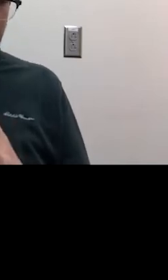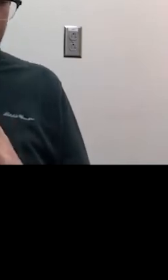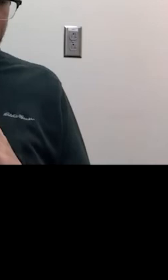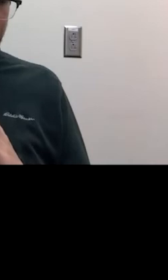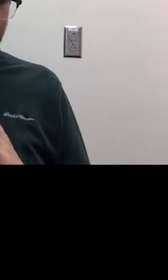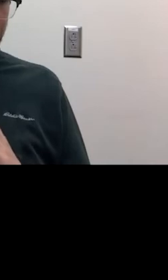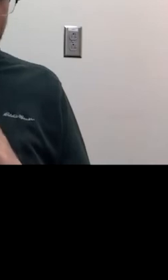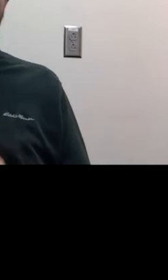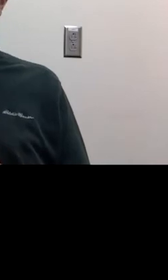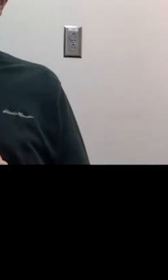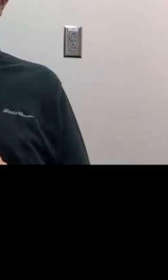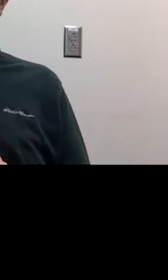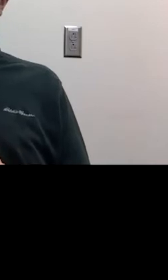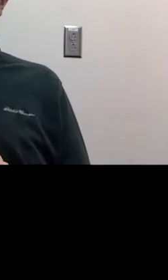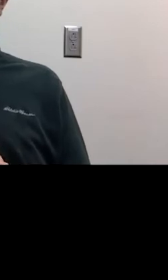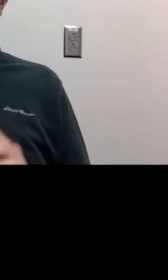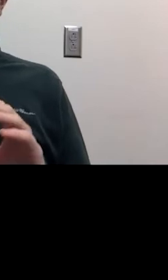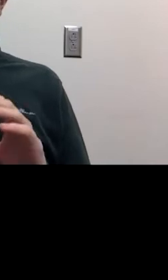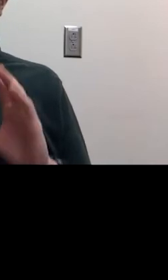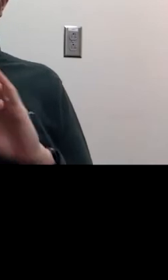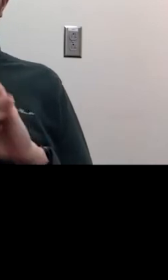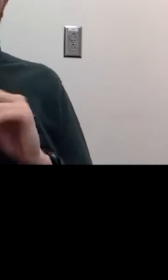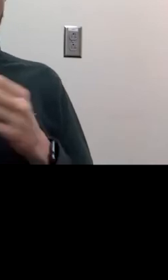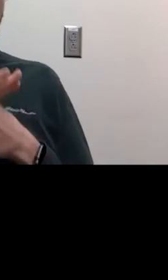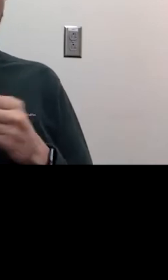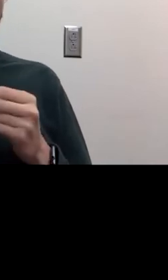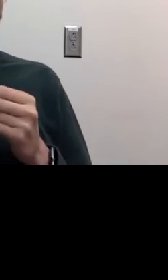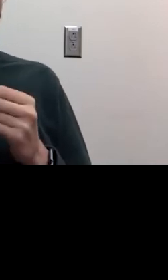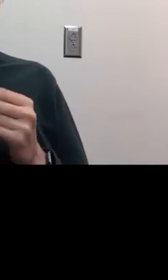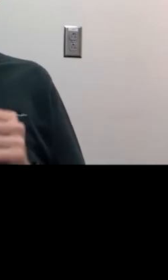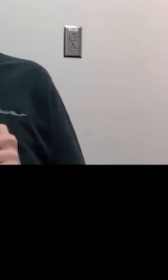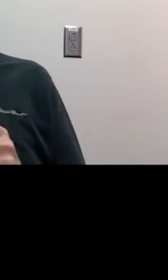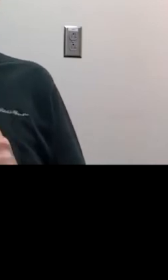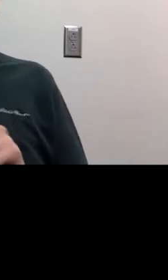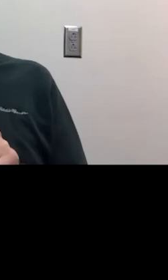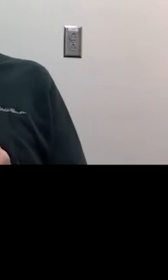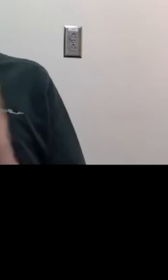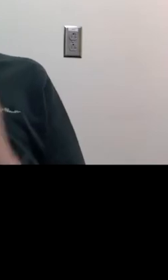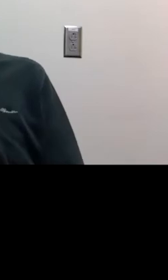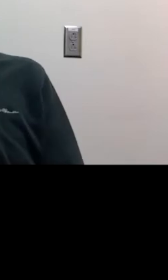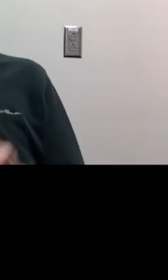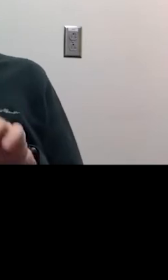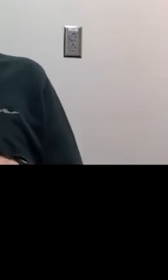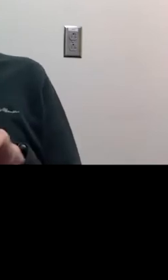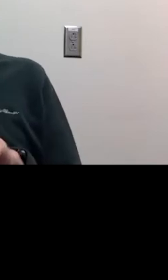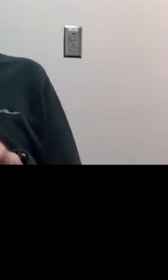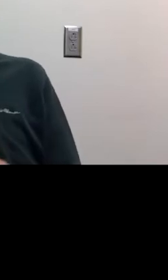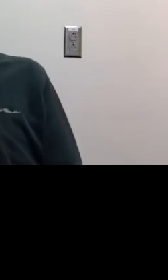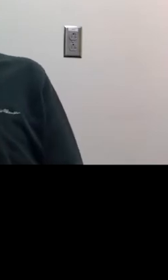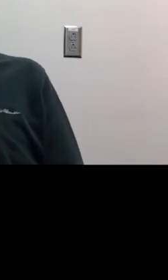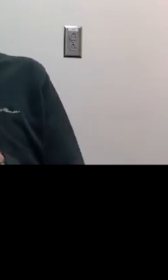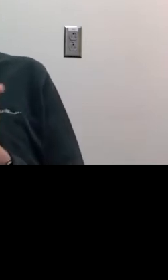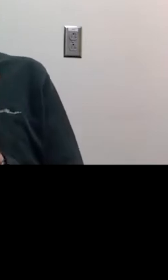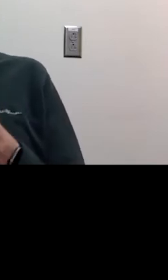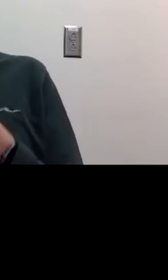the qualitative side of the 1,000-person survey that we did. So there is a paper on the qualitative